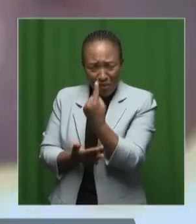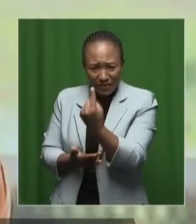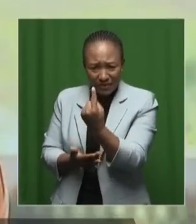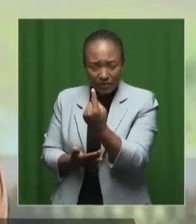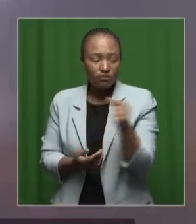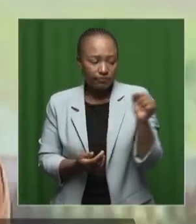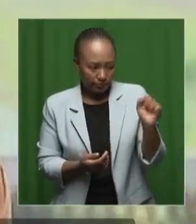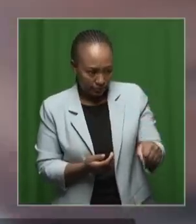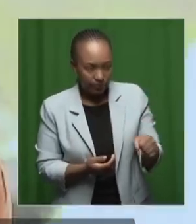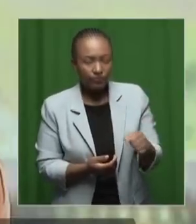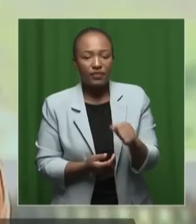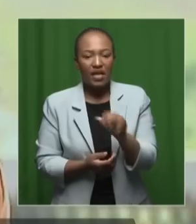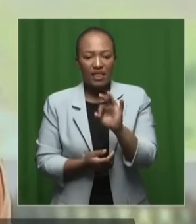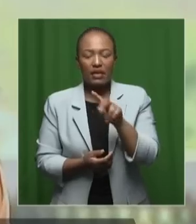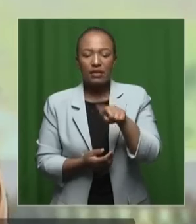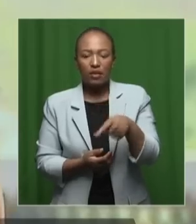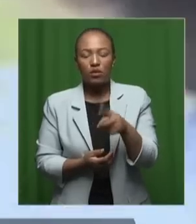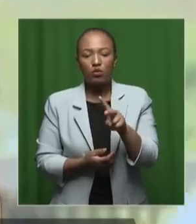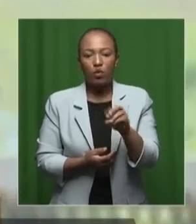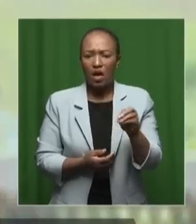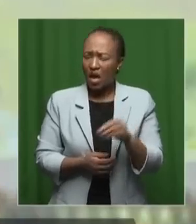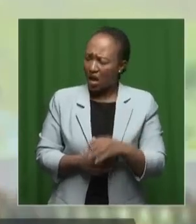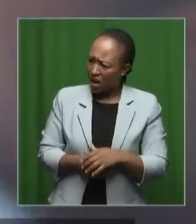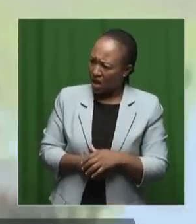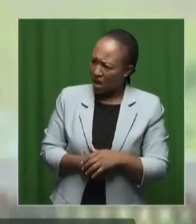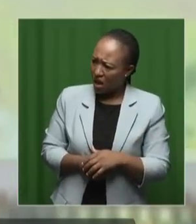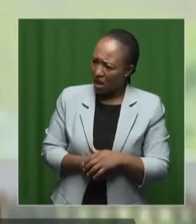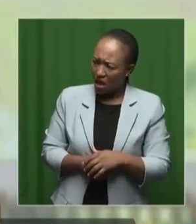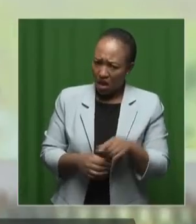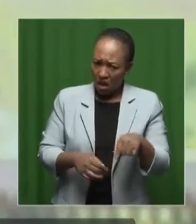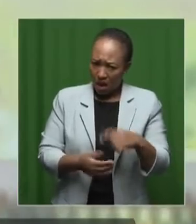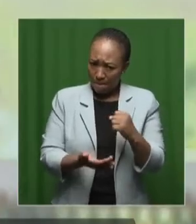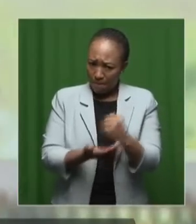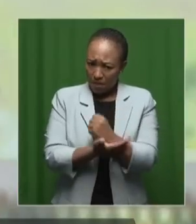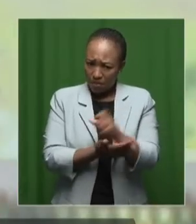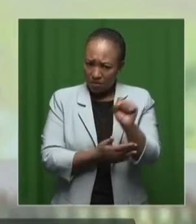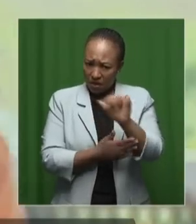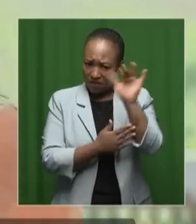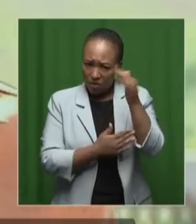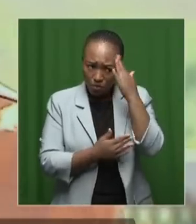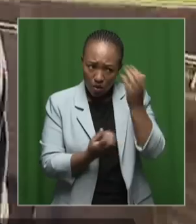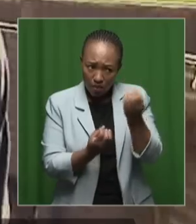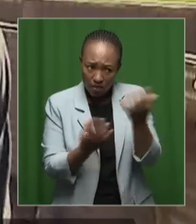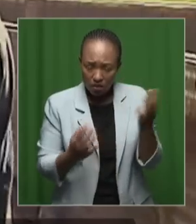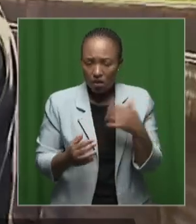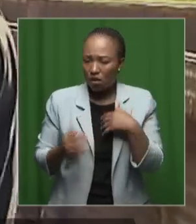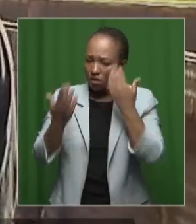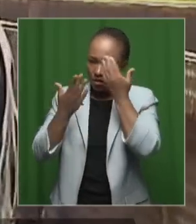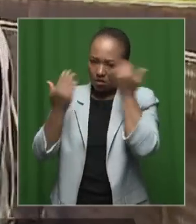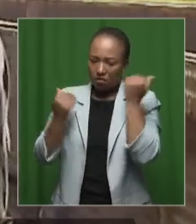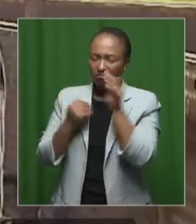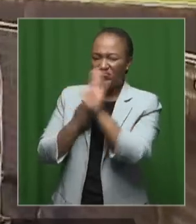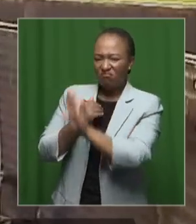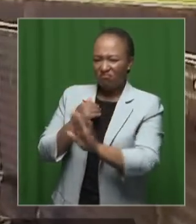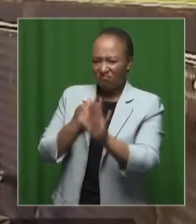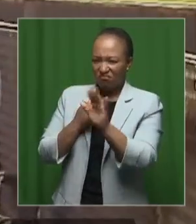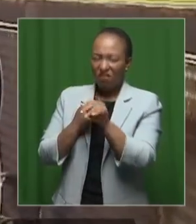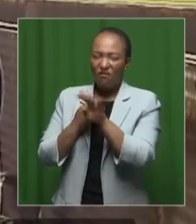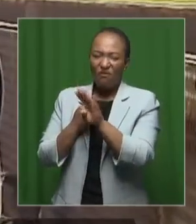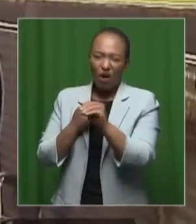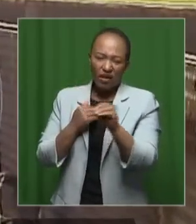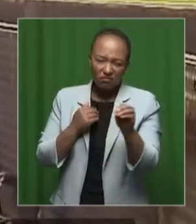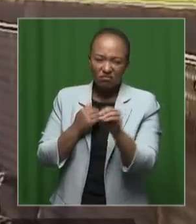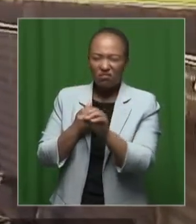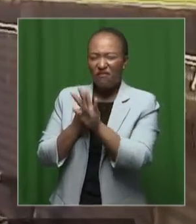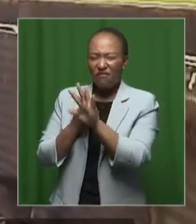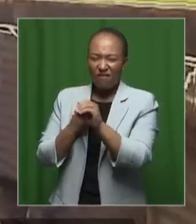passport. Hey. Uyazi ukuthi passport imalini in South Africa? Angazi. Okay, it costs around 400, 500